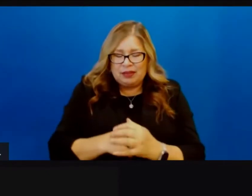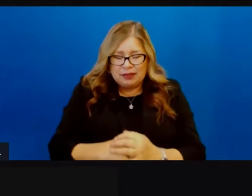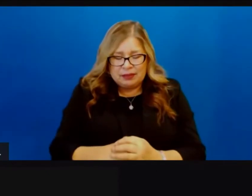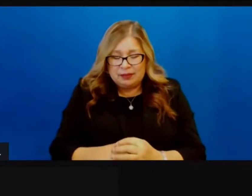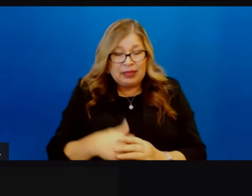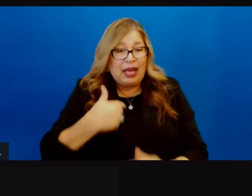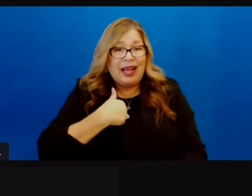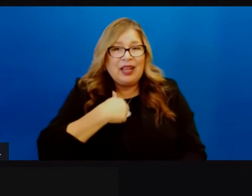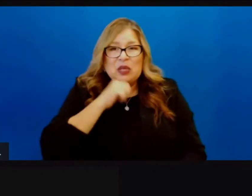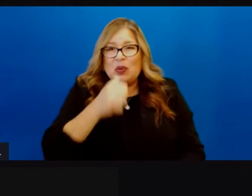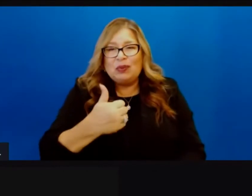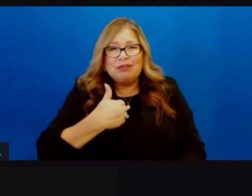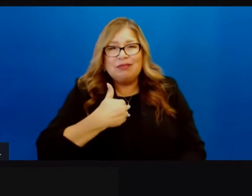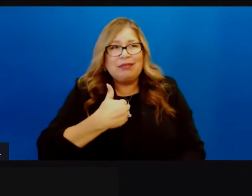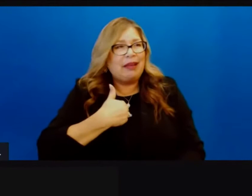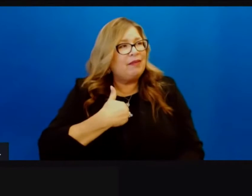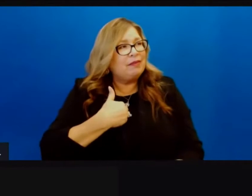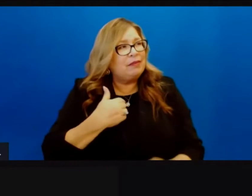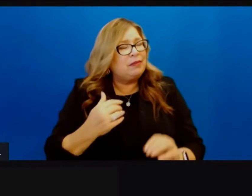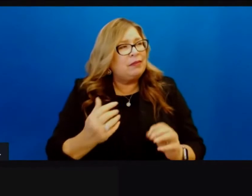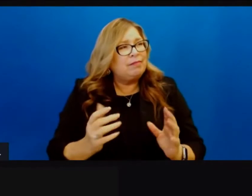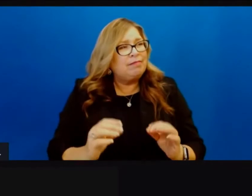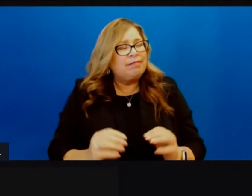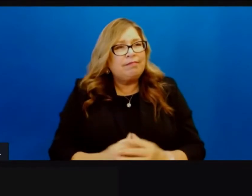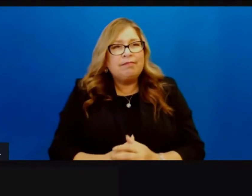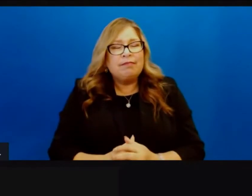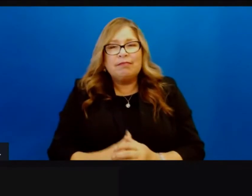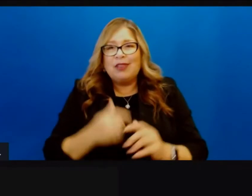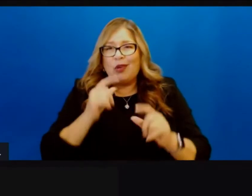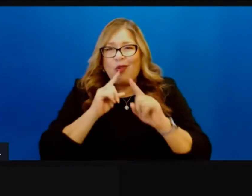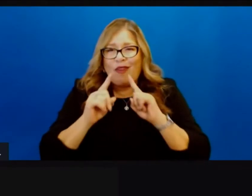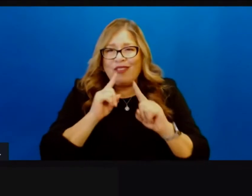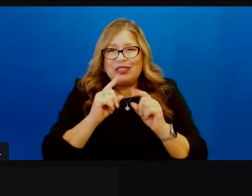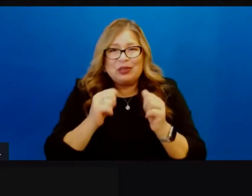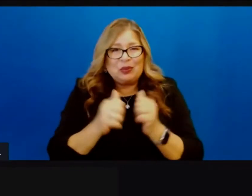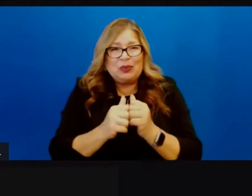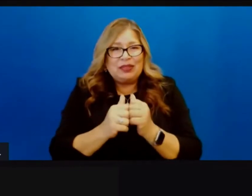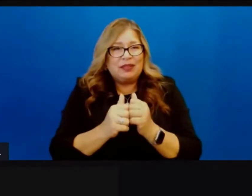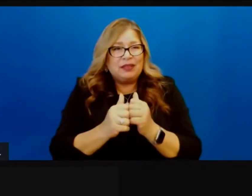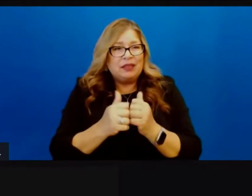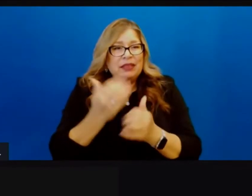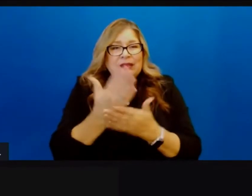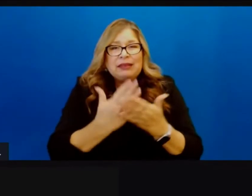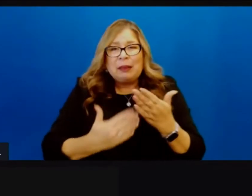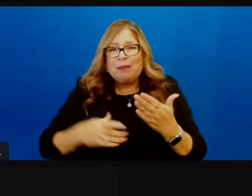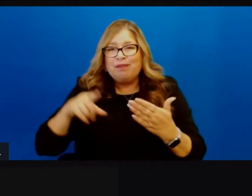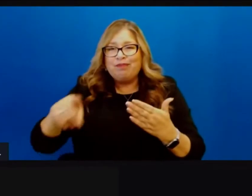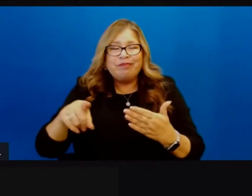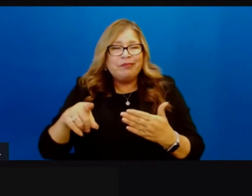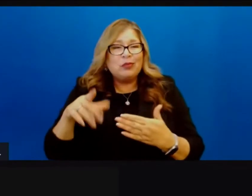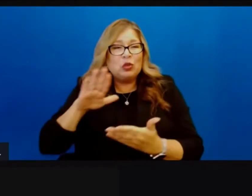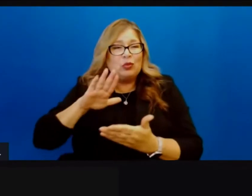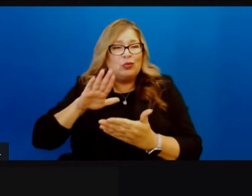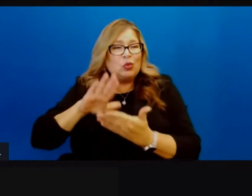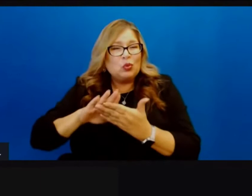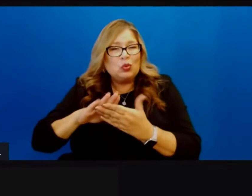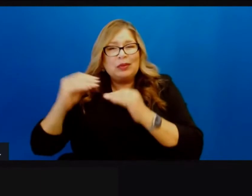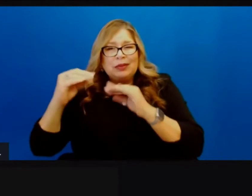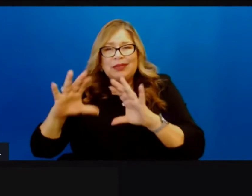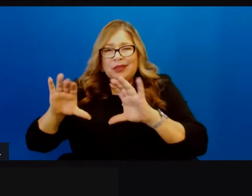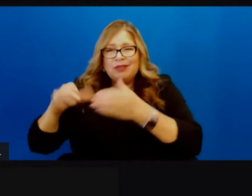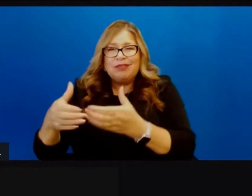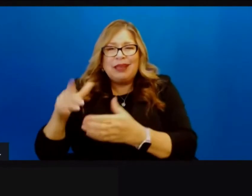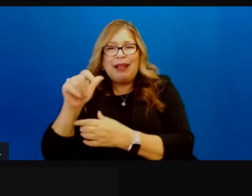the interactions or the conversations with some of the labor entities that you're talking about.